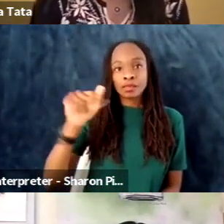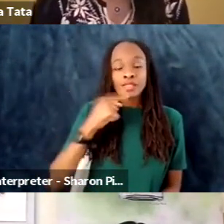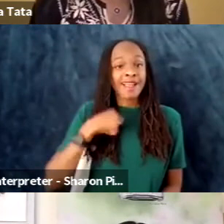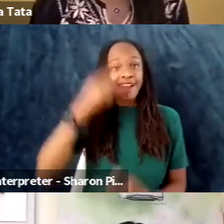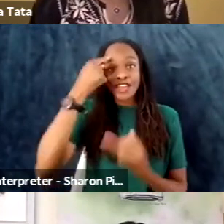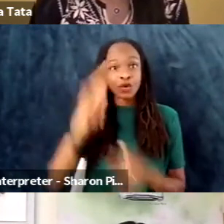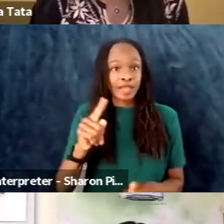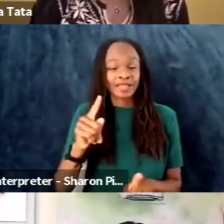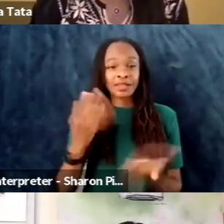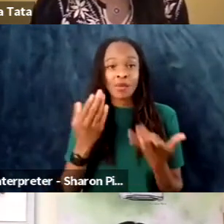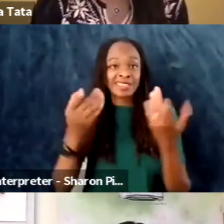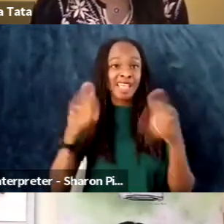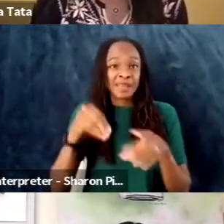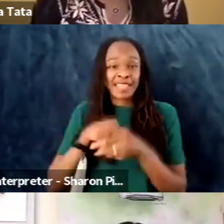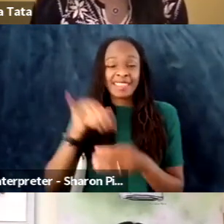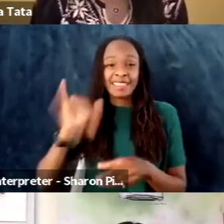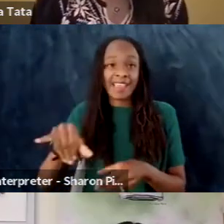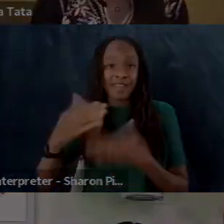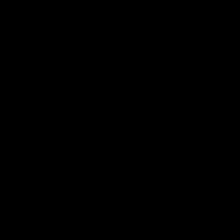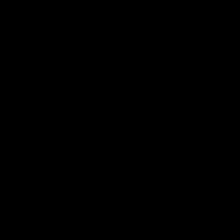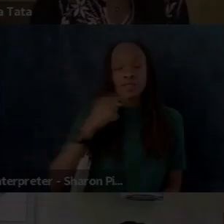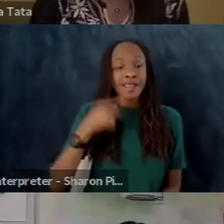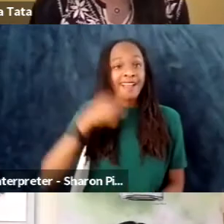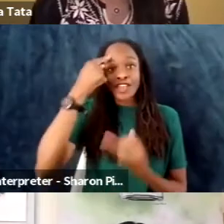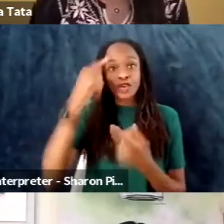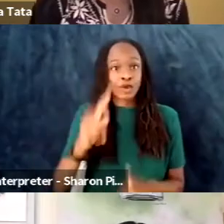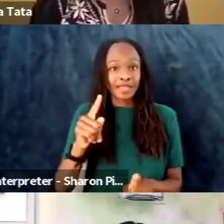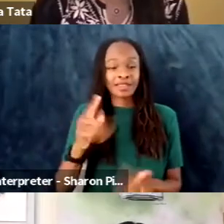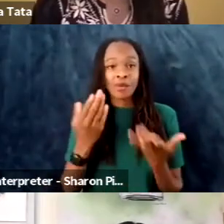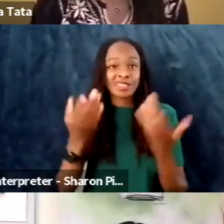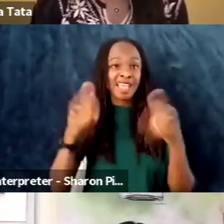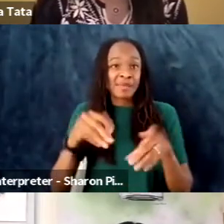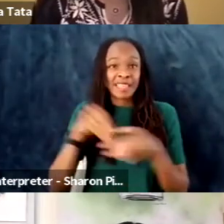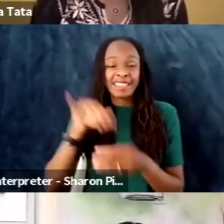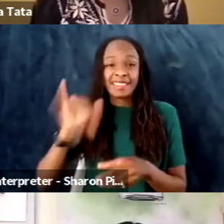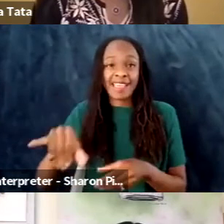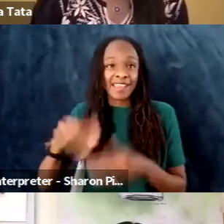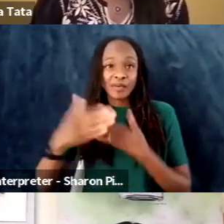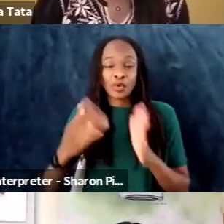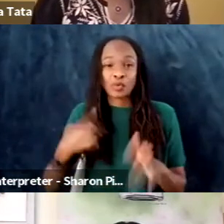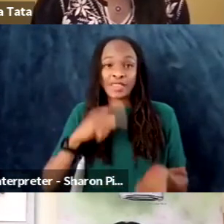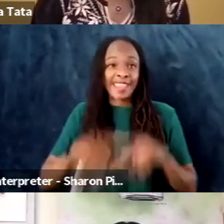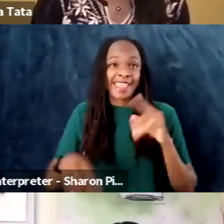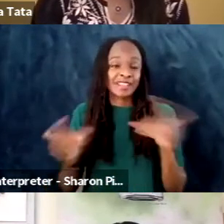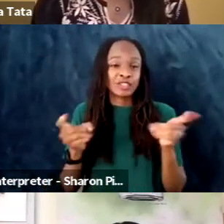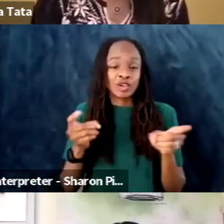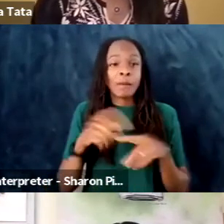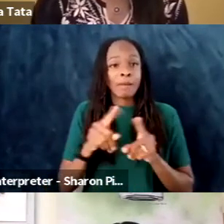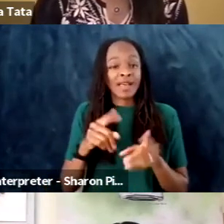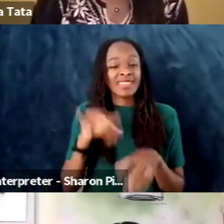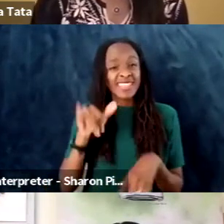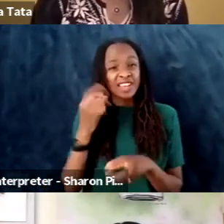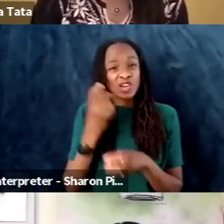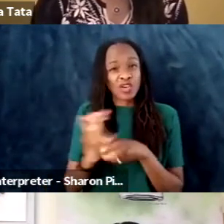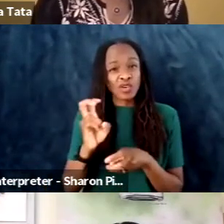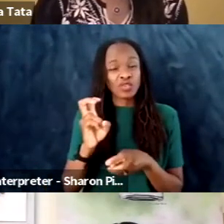can control as leaders. And I think asking these tough questions, just like control as leaders. And I think asking these tough questions, just like as you've asked, is what we need